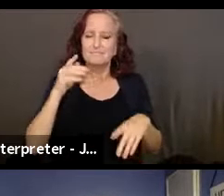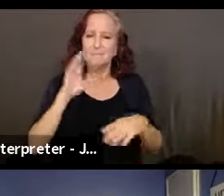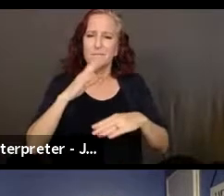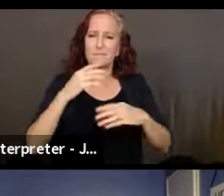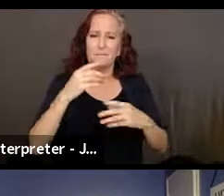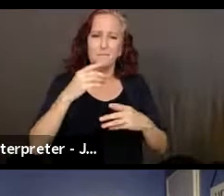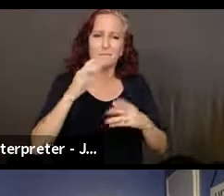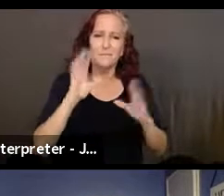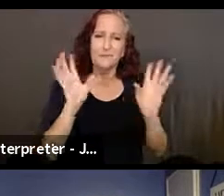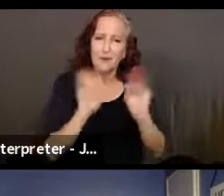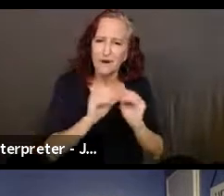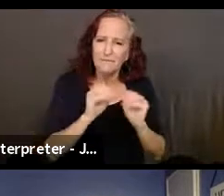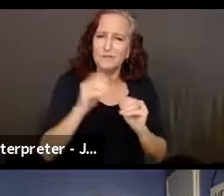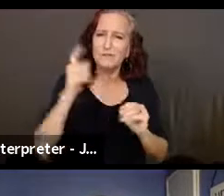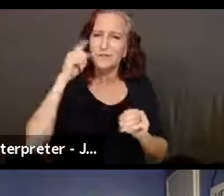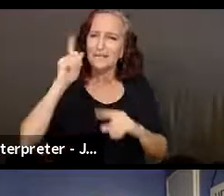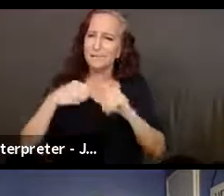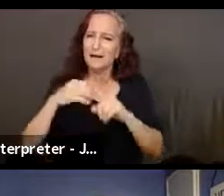mean?